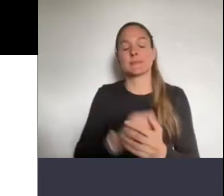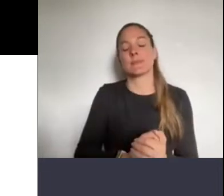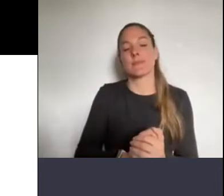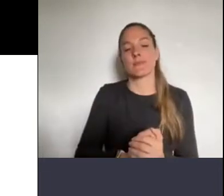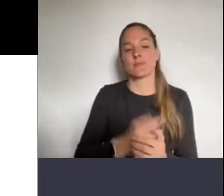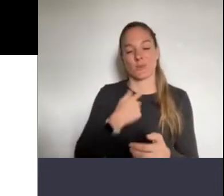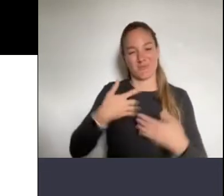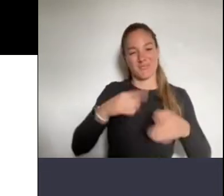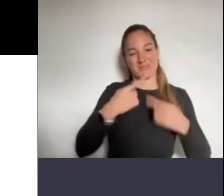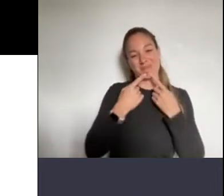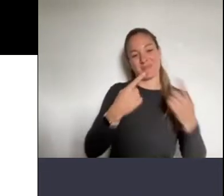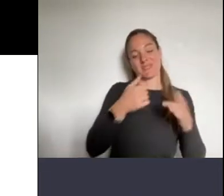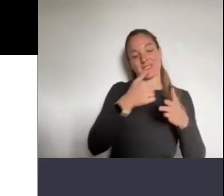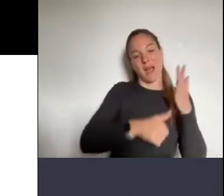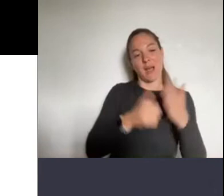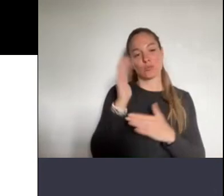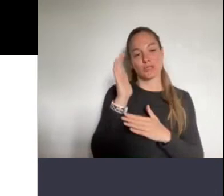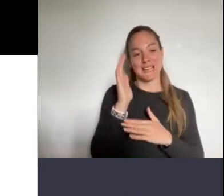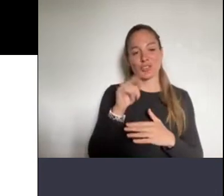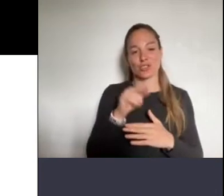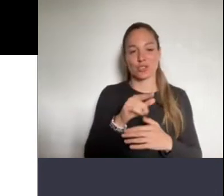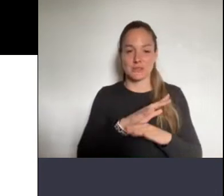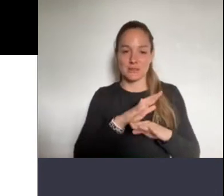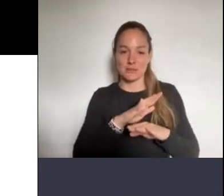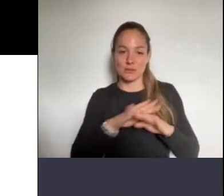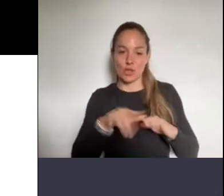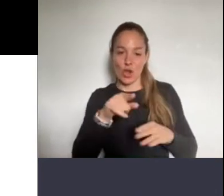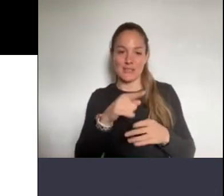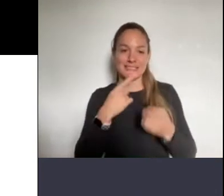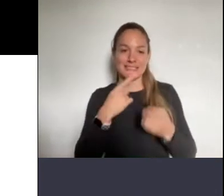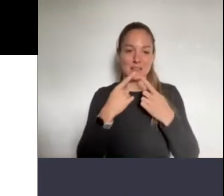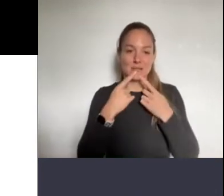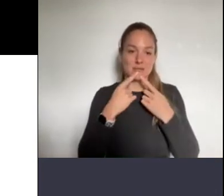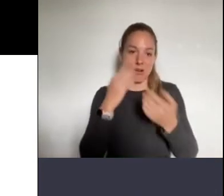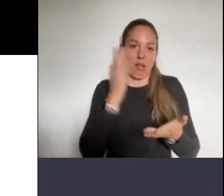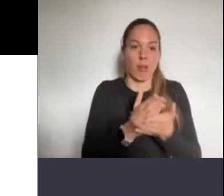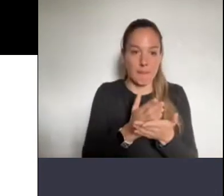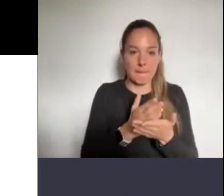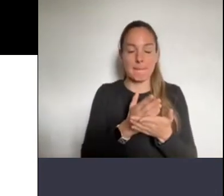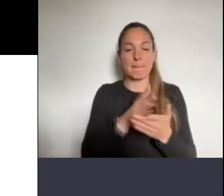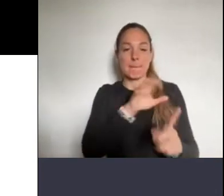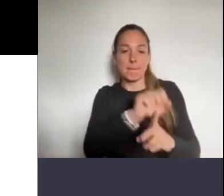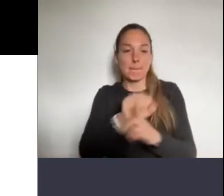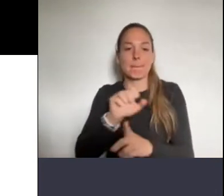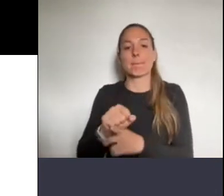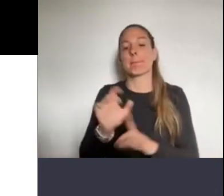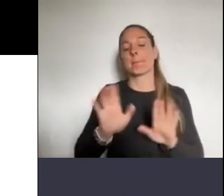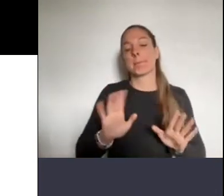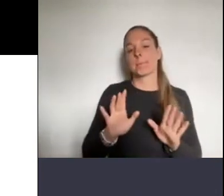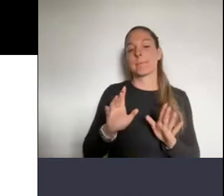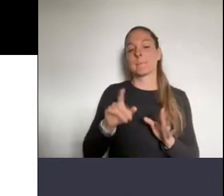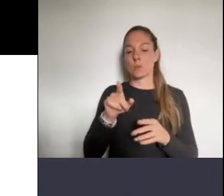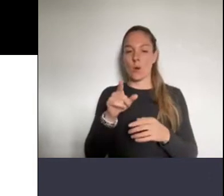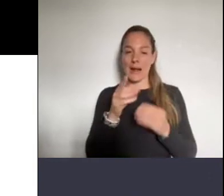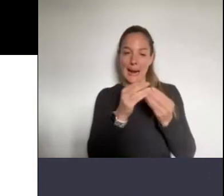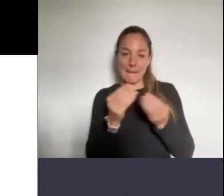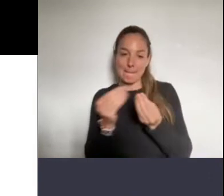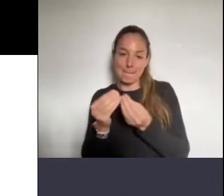the presentation, it's not necessarily about some of the data that's been identified. It's also about the gaps